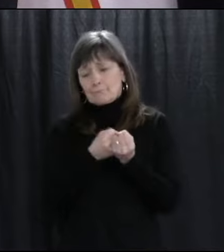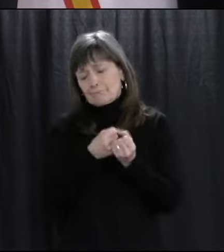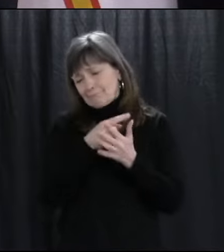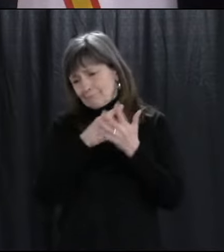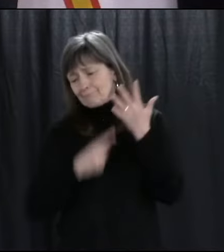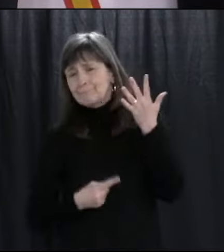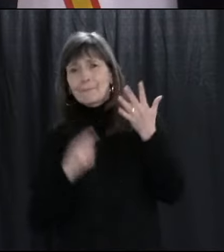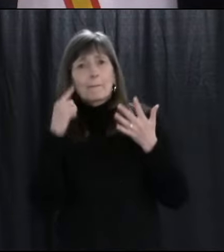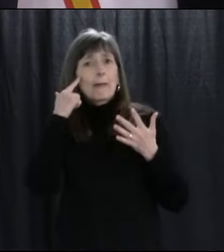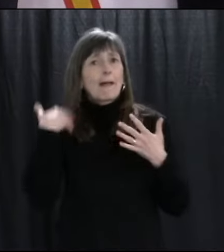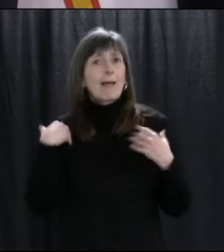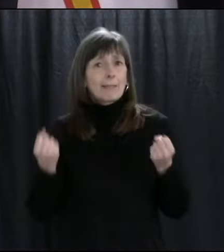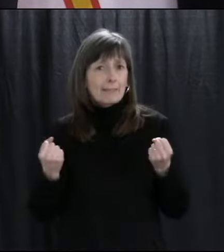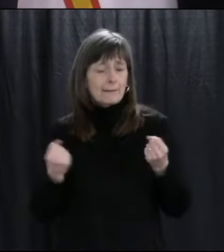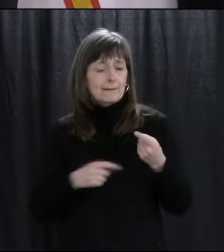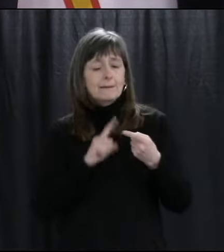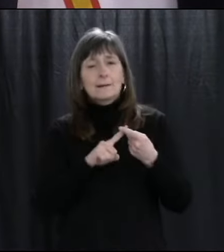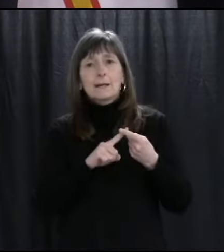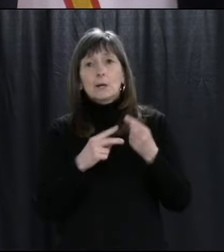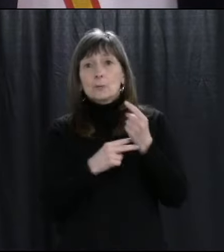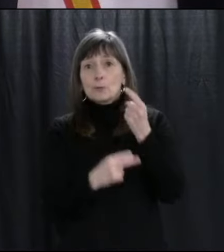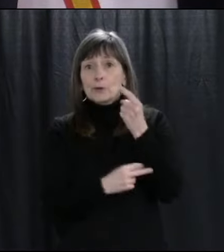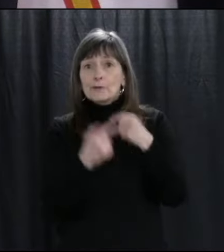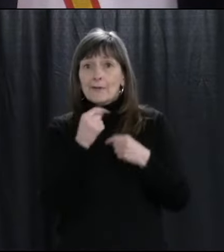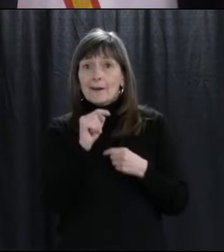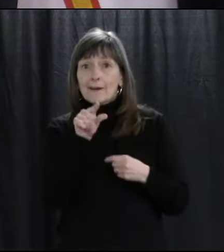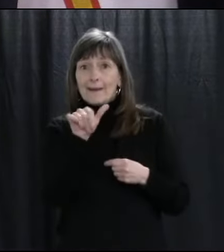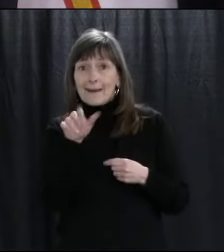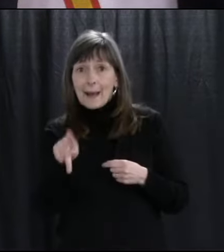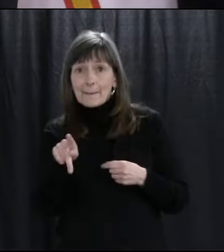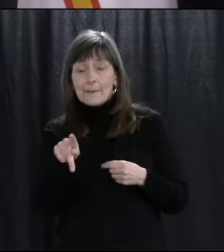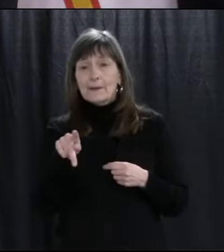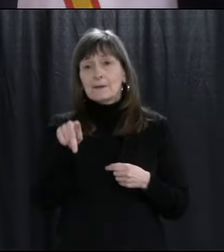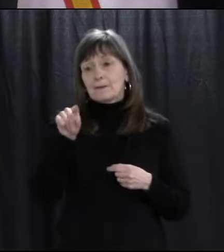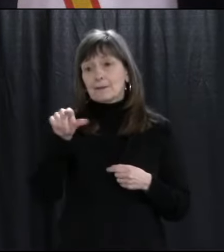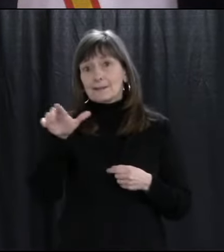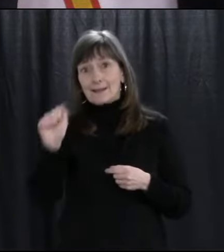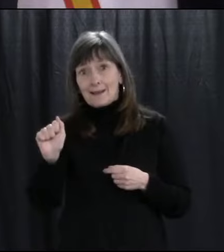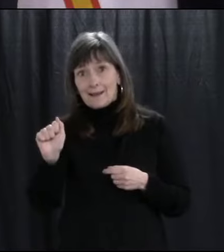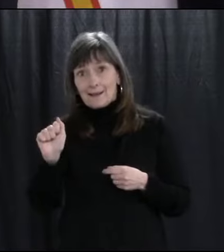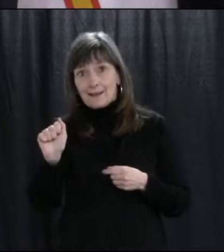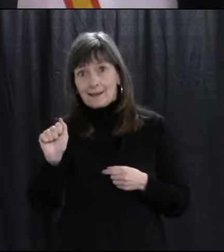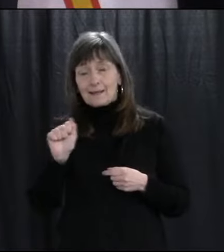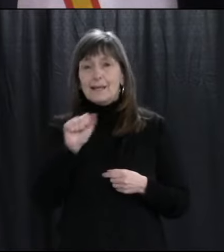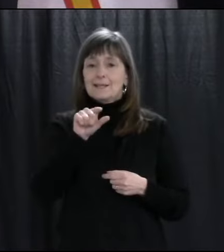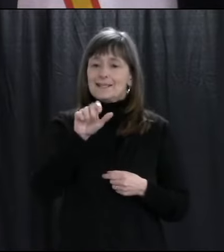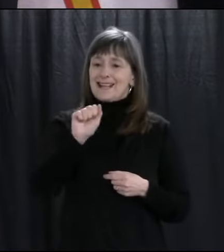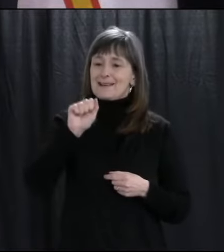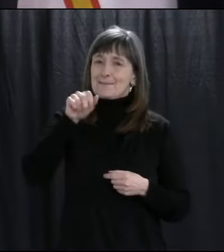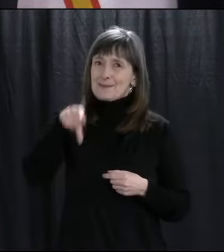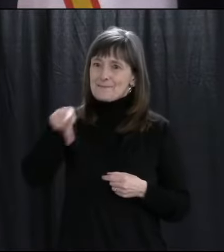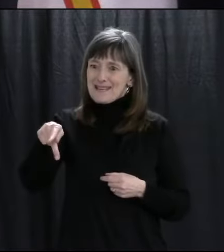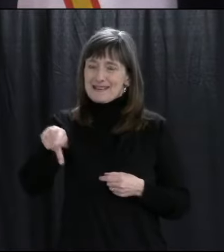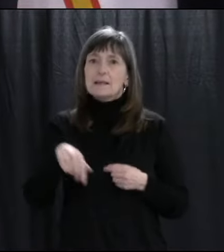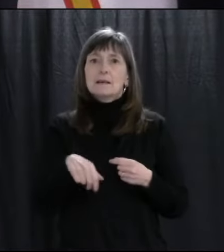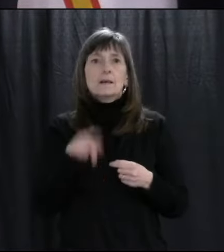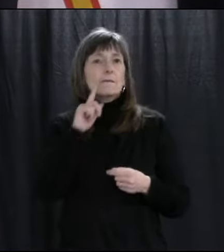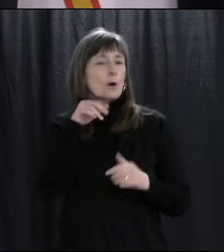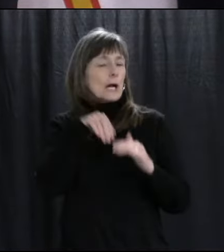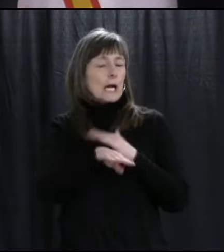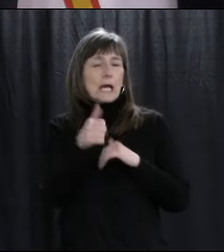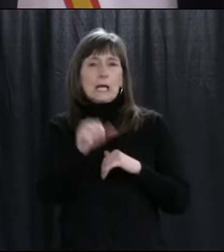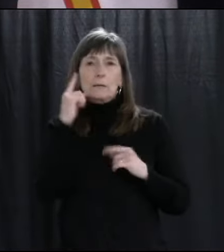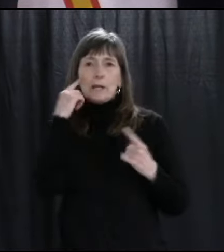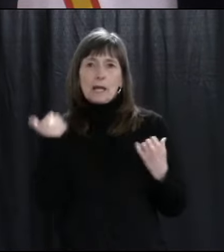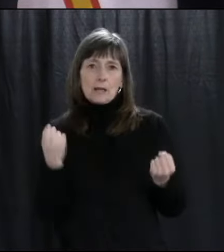guidance. Visit bridgethegap.ca, gap with 2 P's, to access these services. If